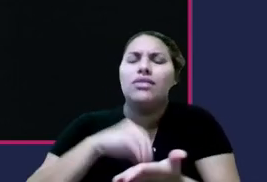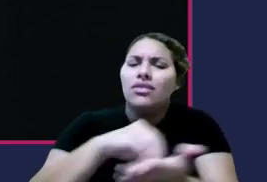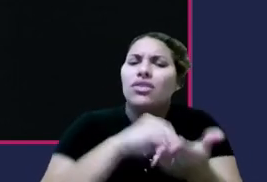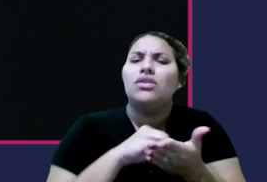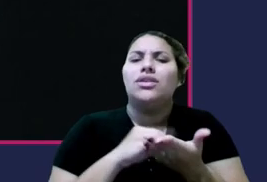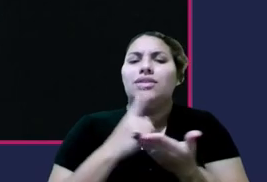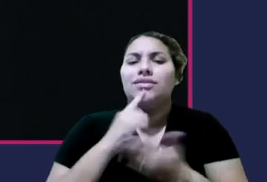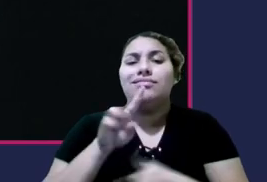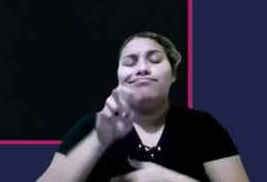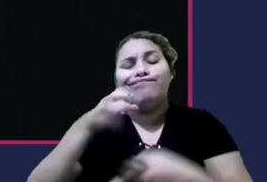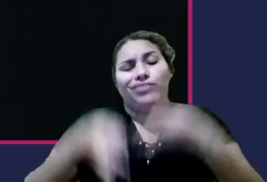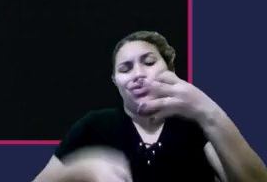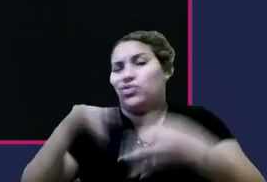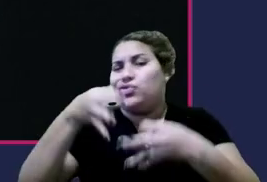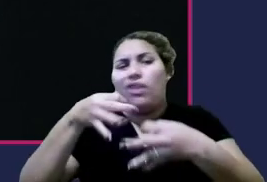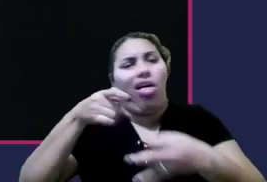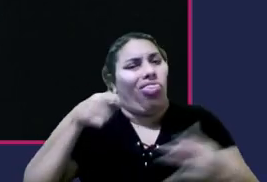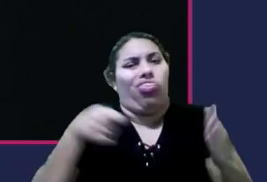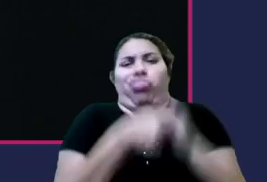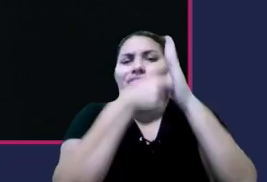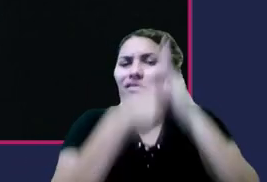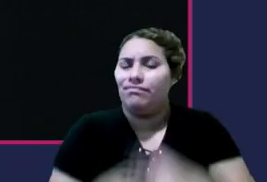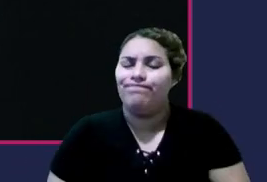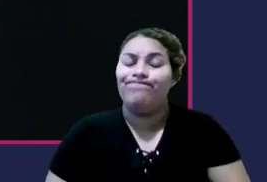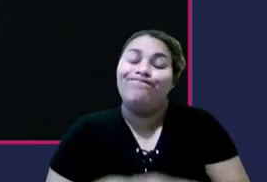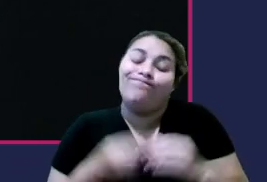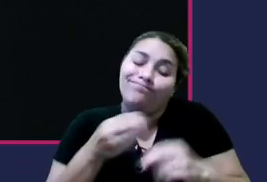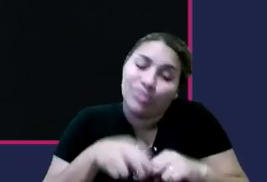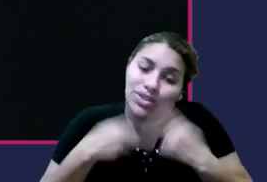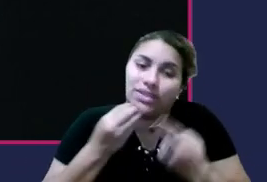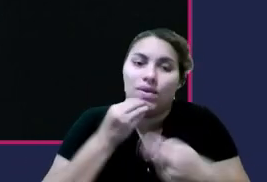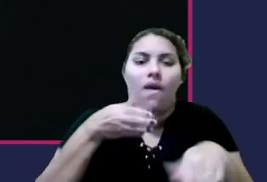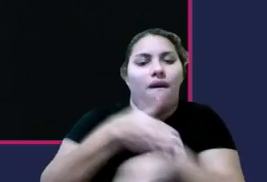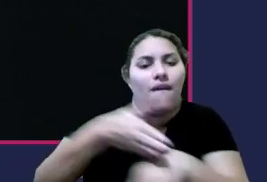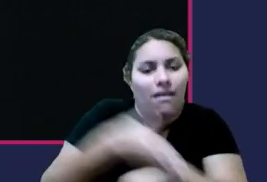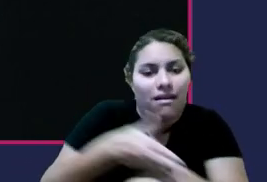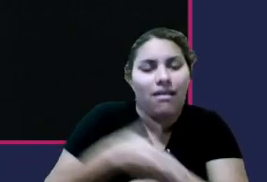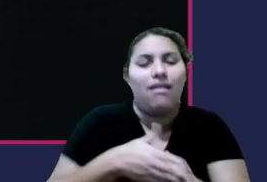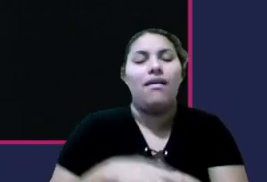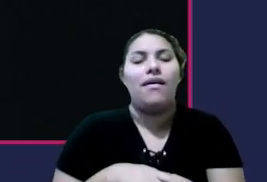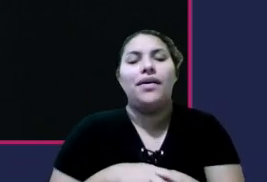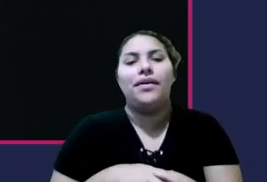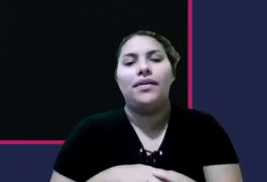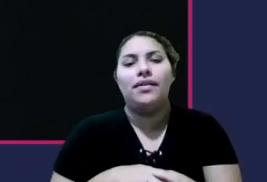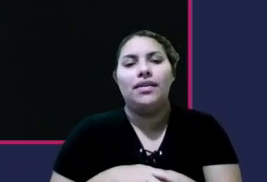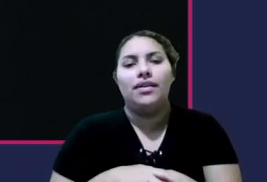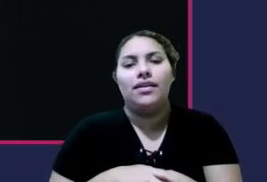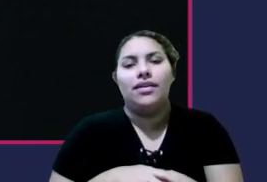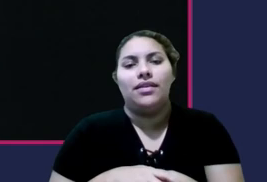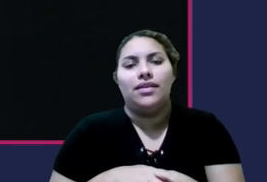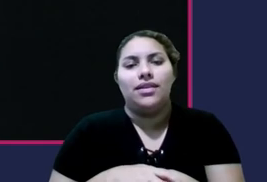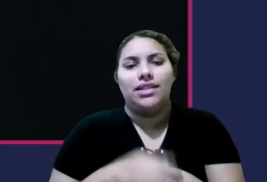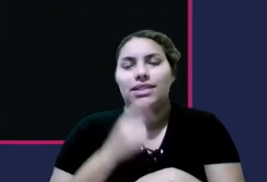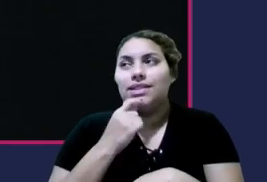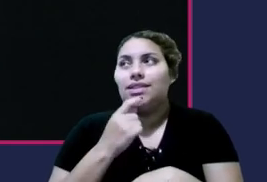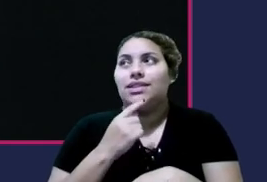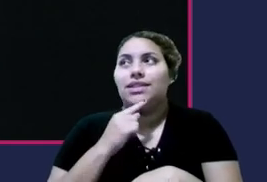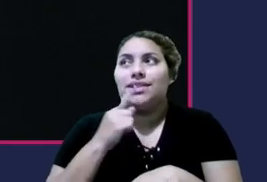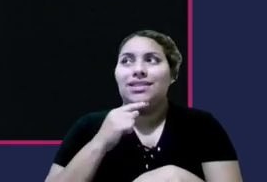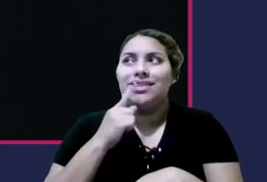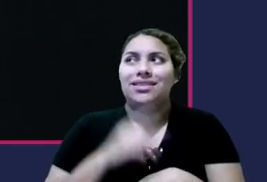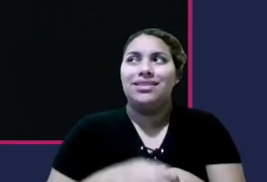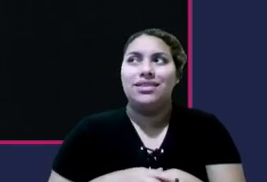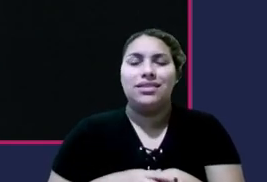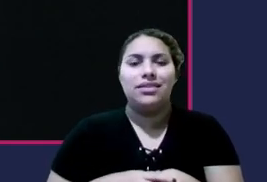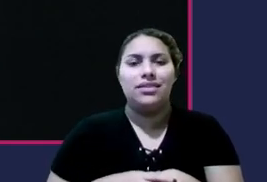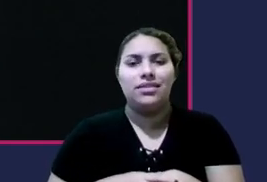decisions are made judicially. and the access is then